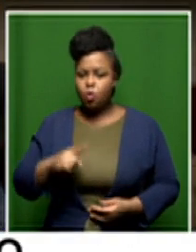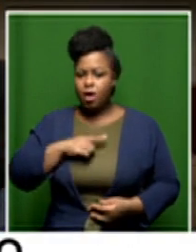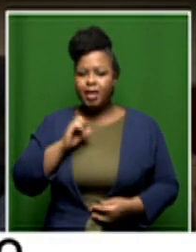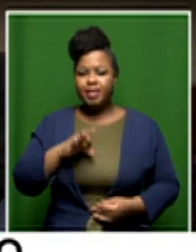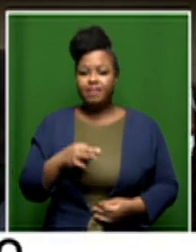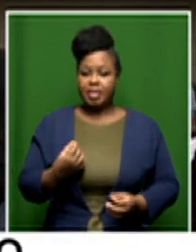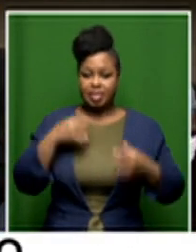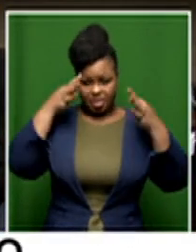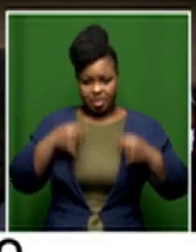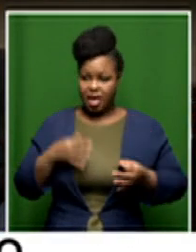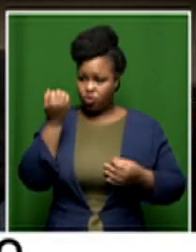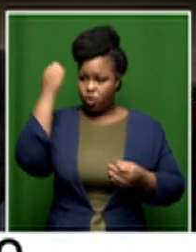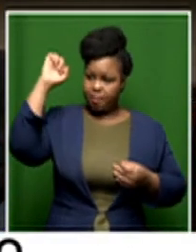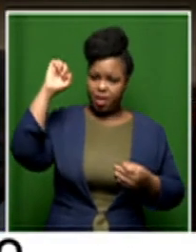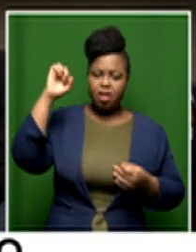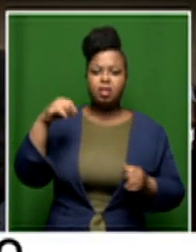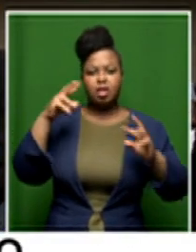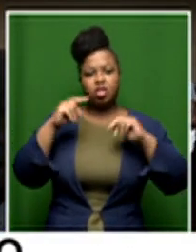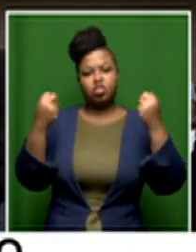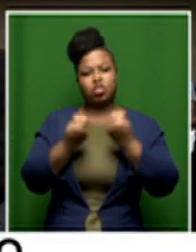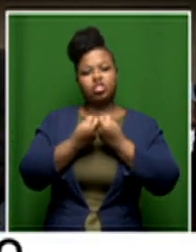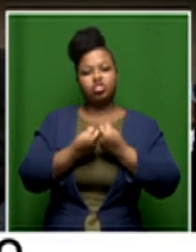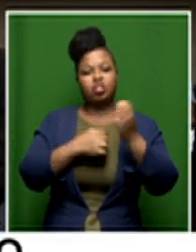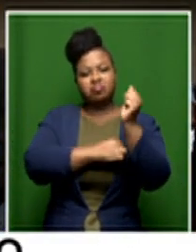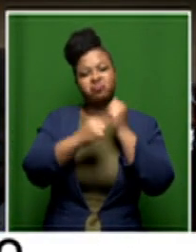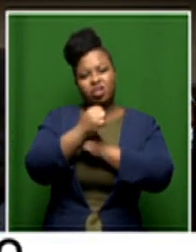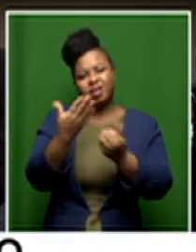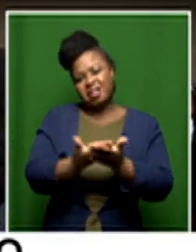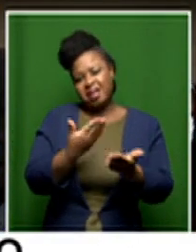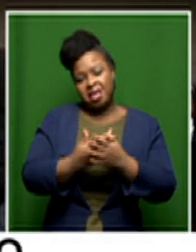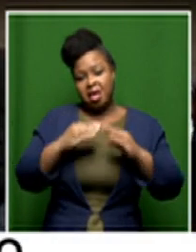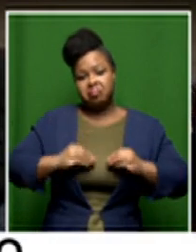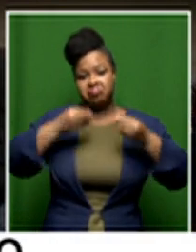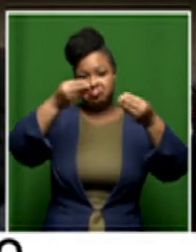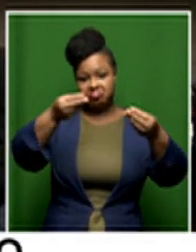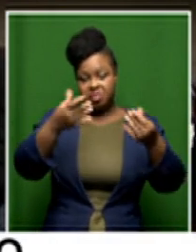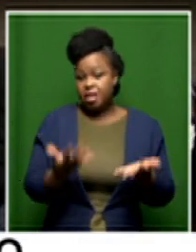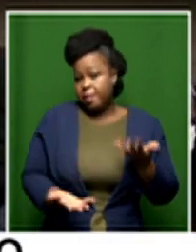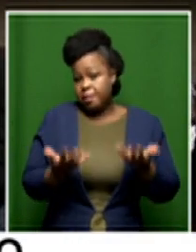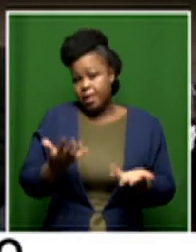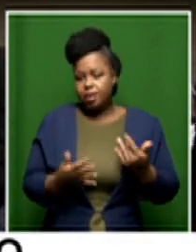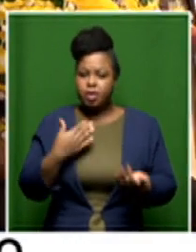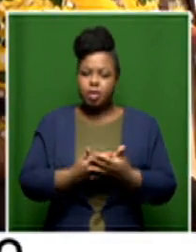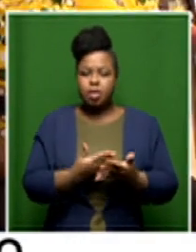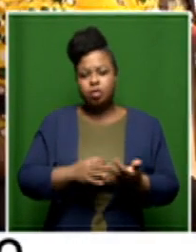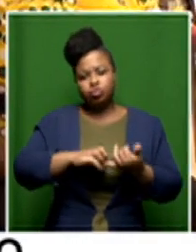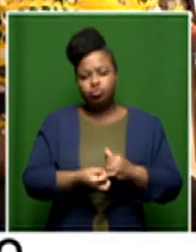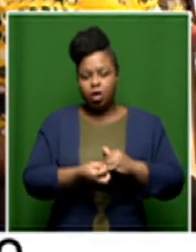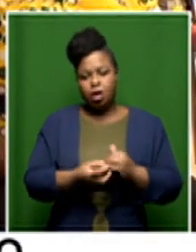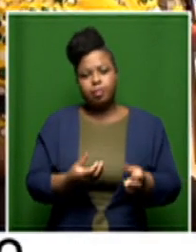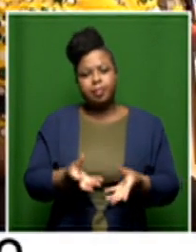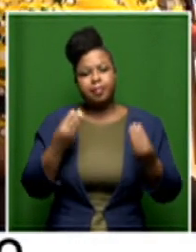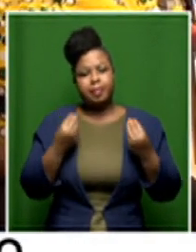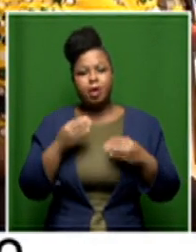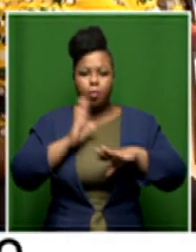then have to be taken to a national structure. And who knows, he might find a lukewarm reception there